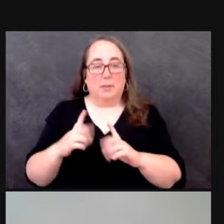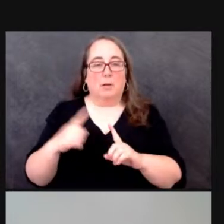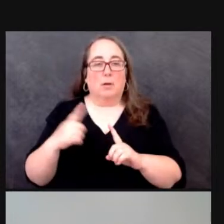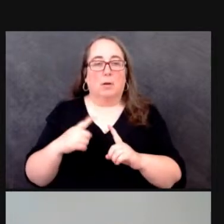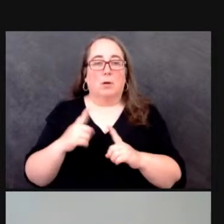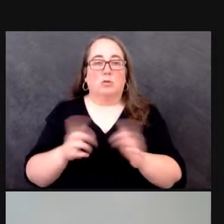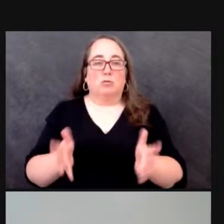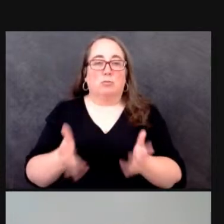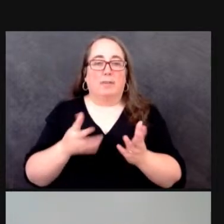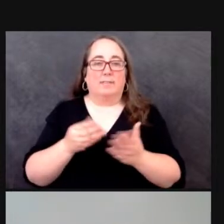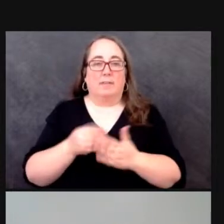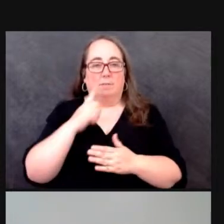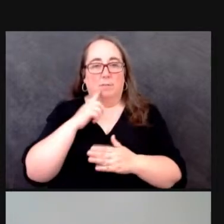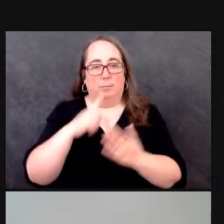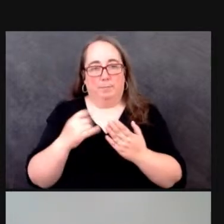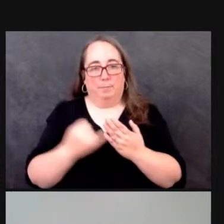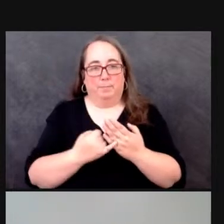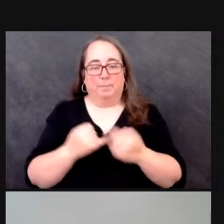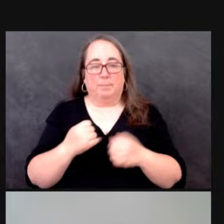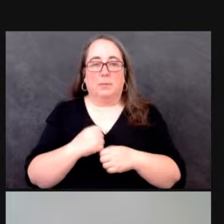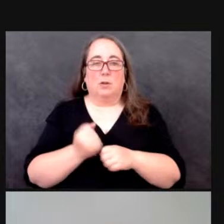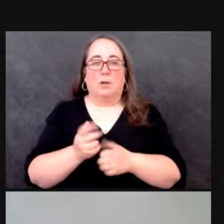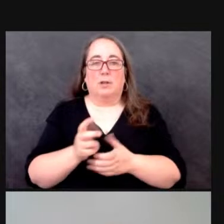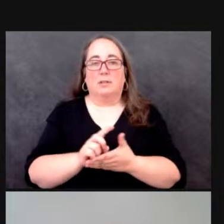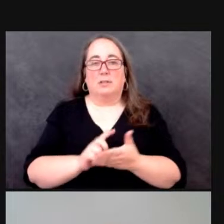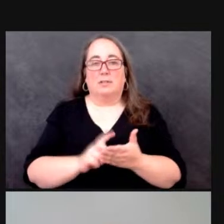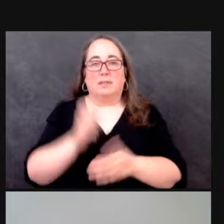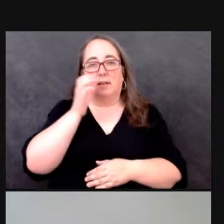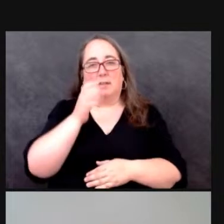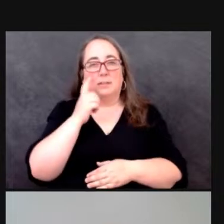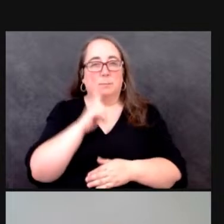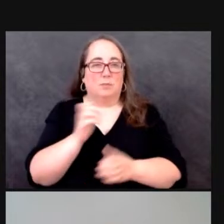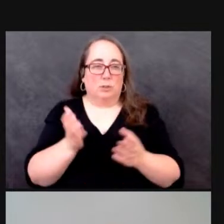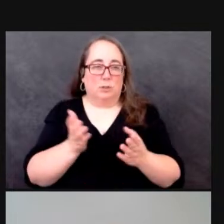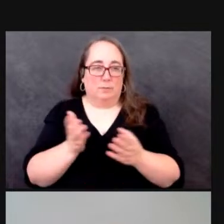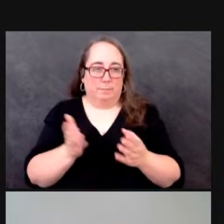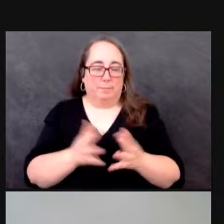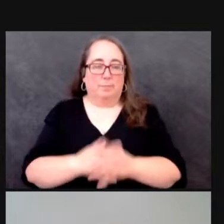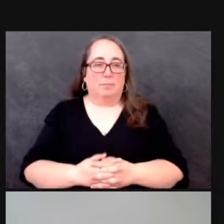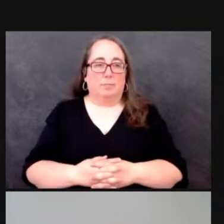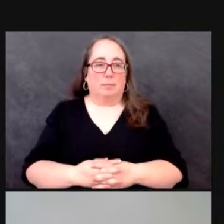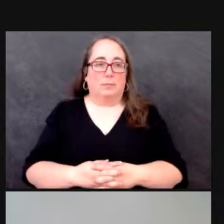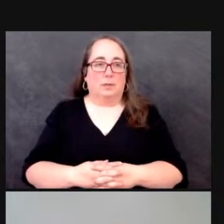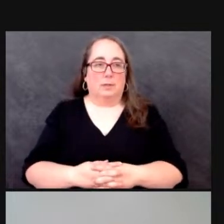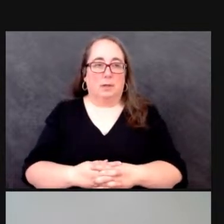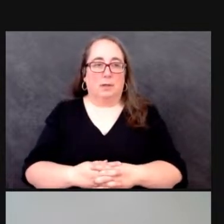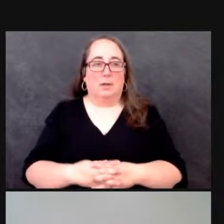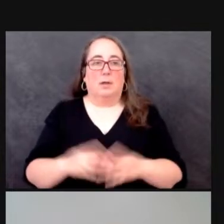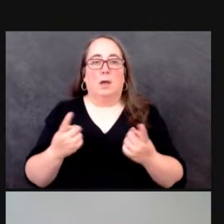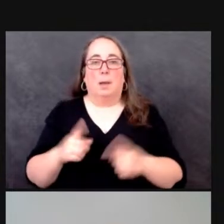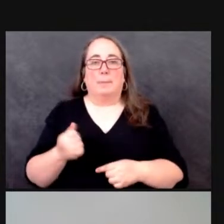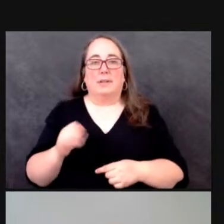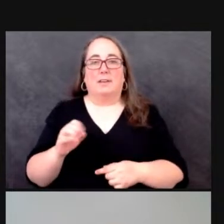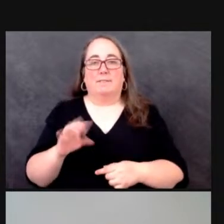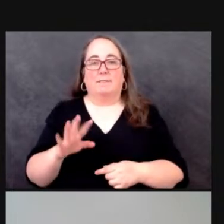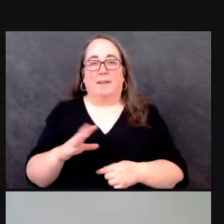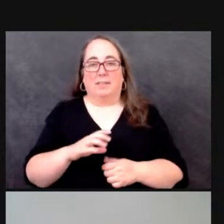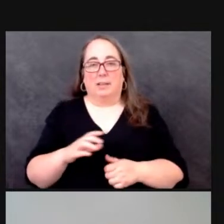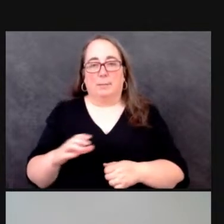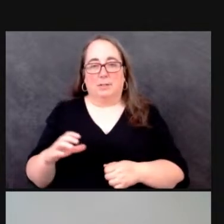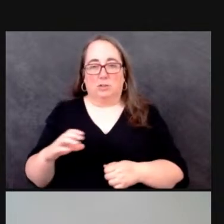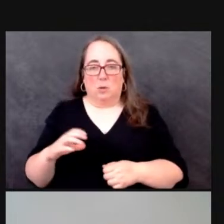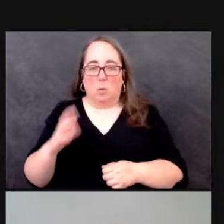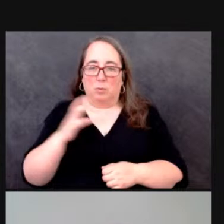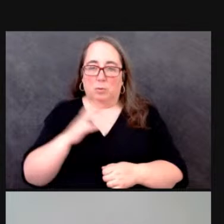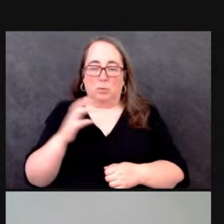raise funds for the project and create design concepts for the service. In 1905, the commission undertook a